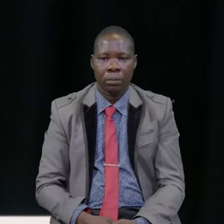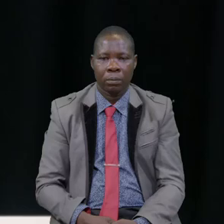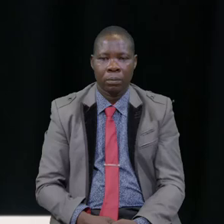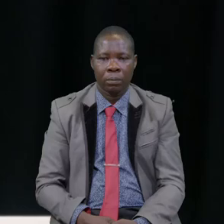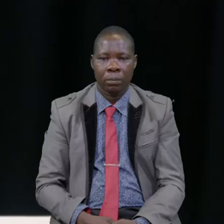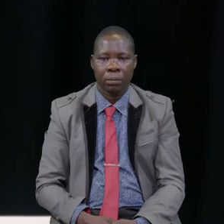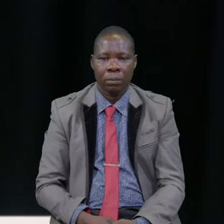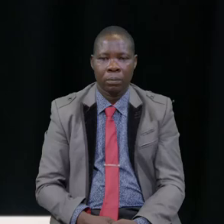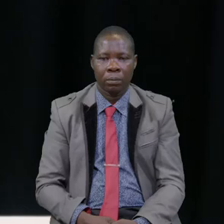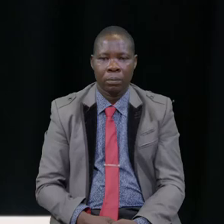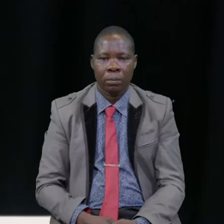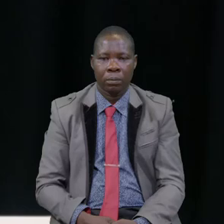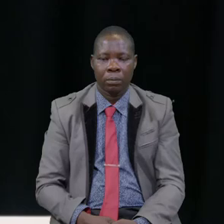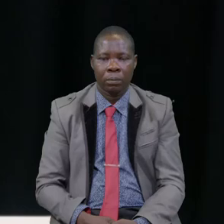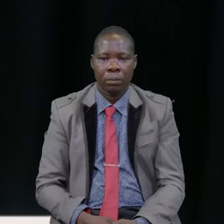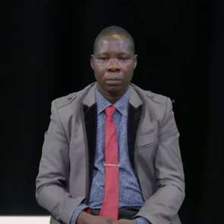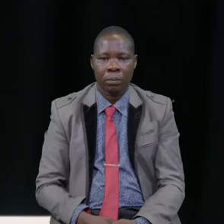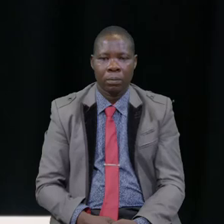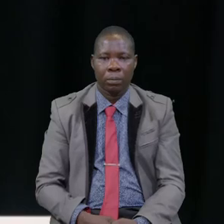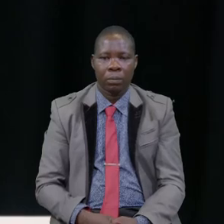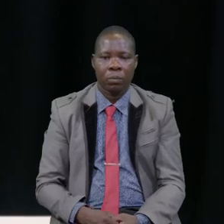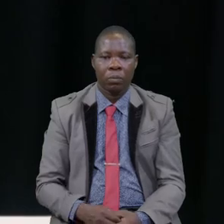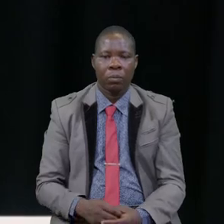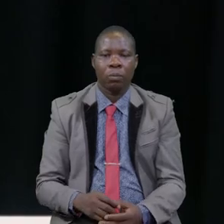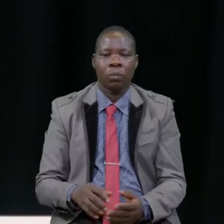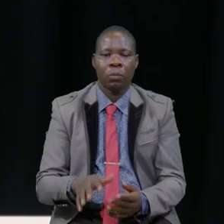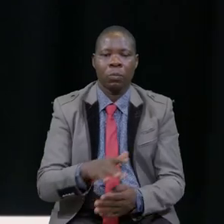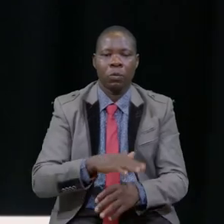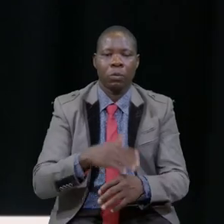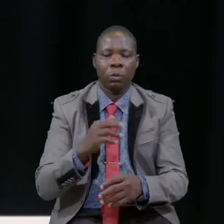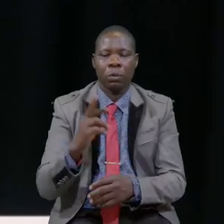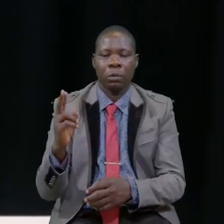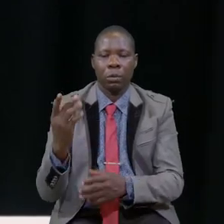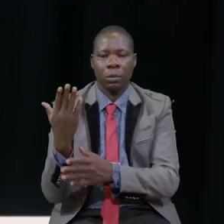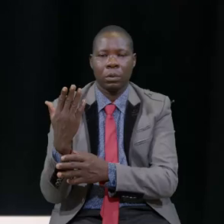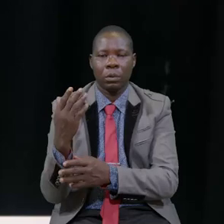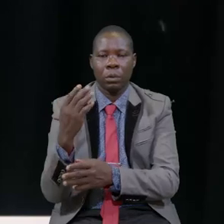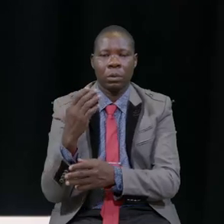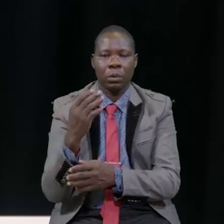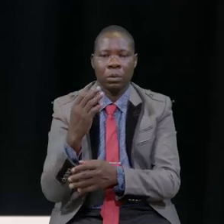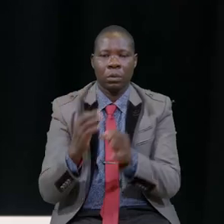those are the right hand side you finish wave